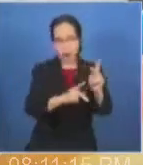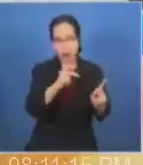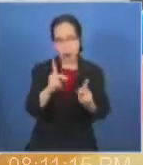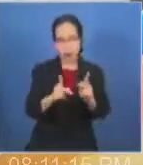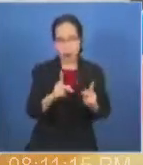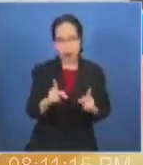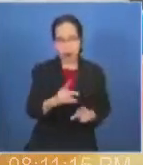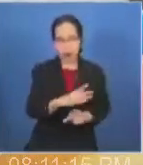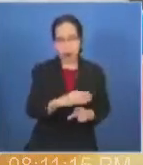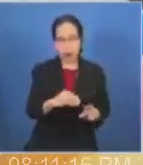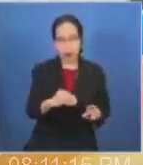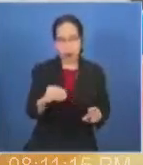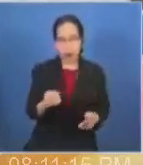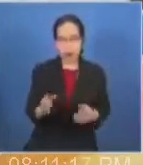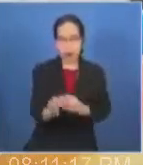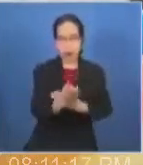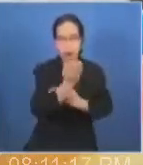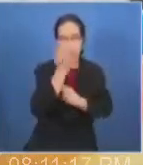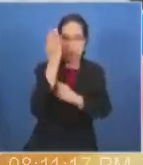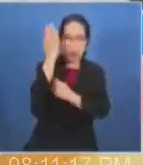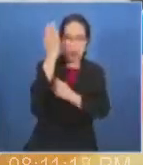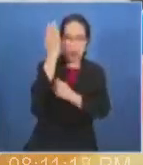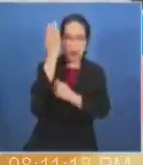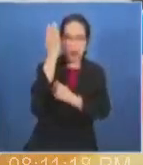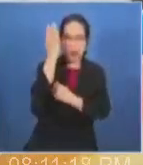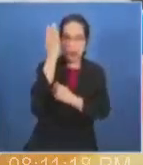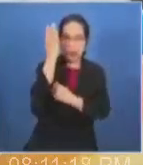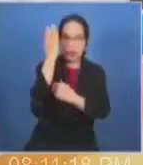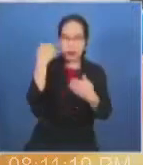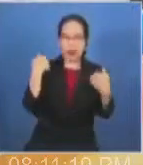men. And this morning,